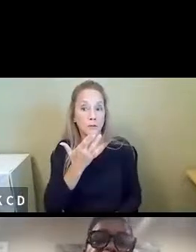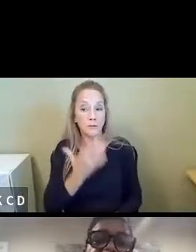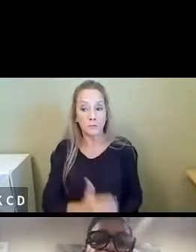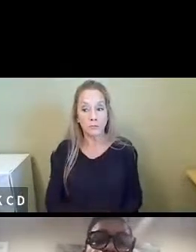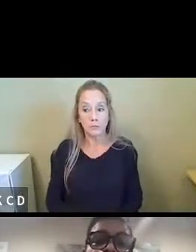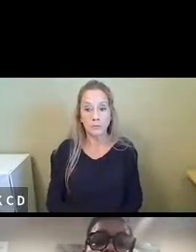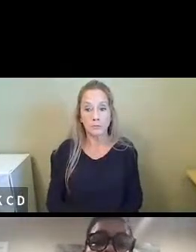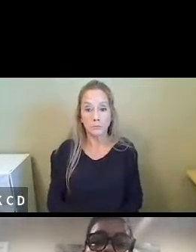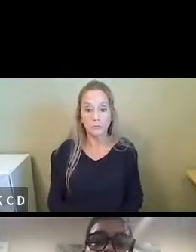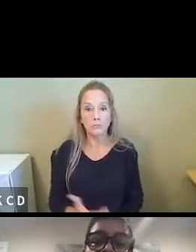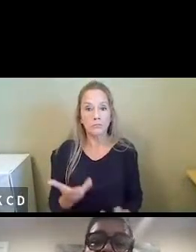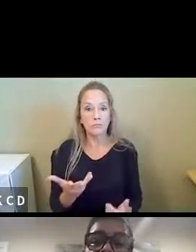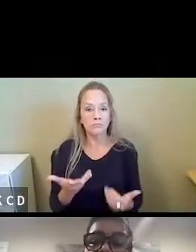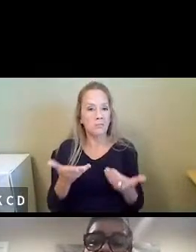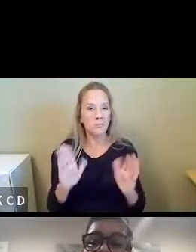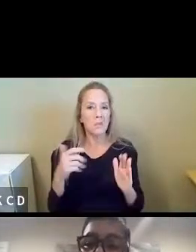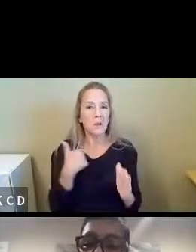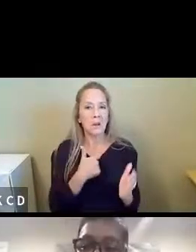Let's just talk.